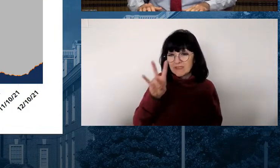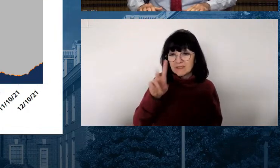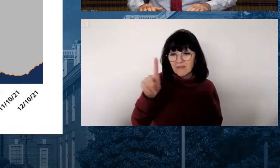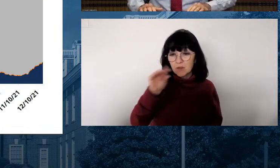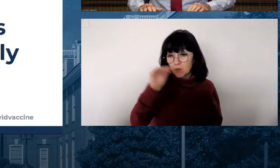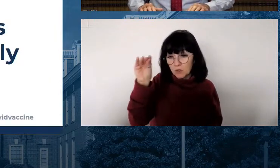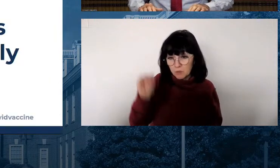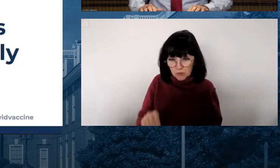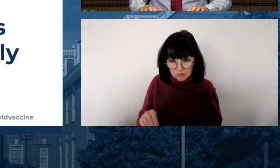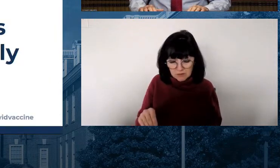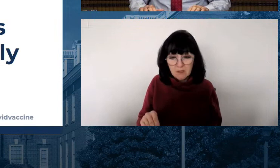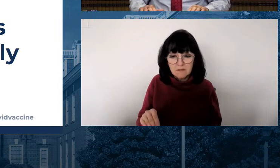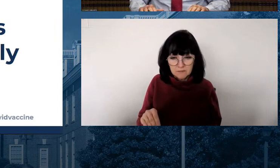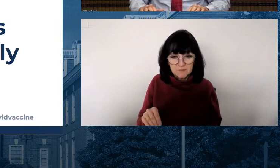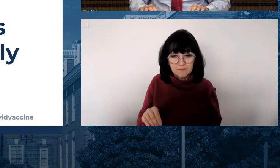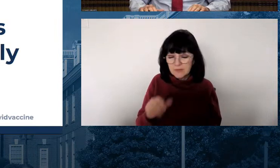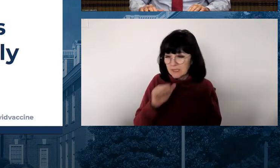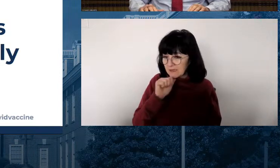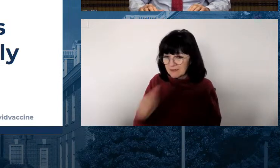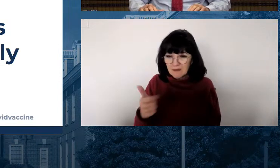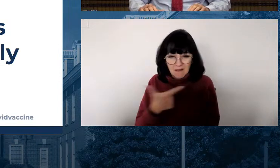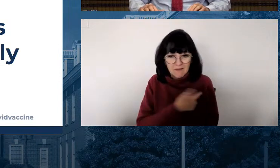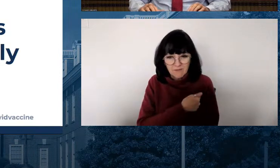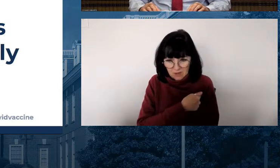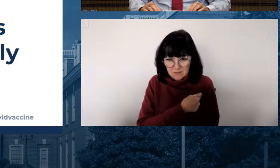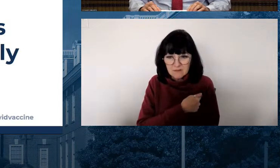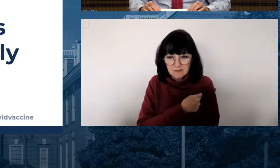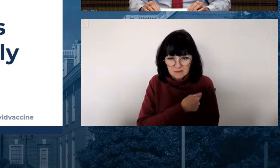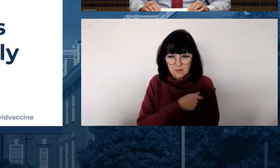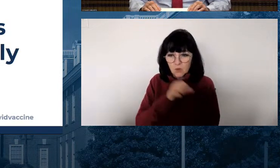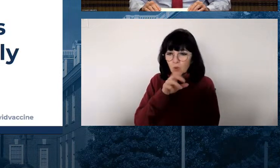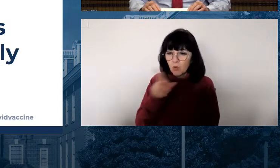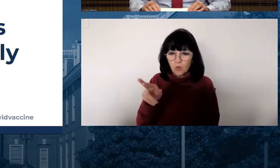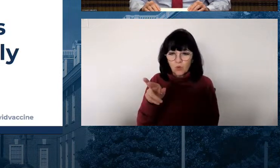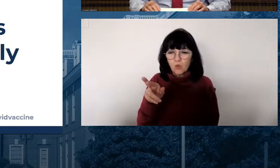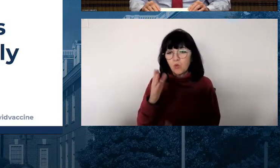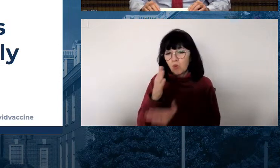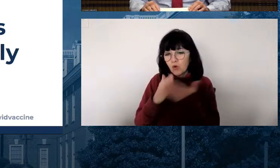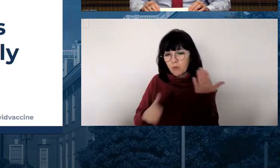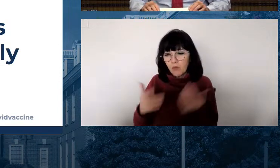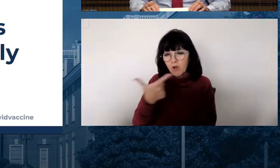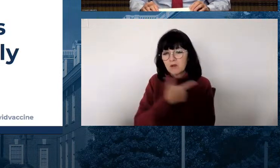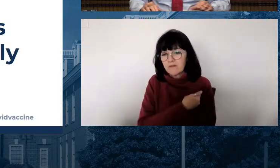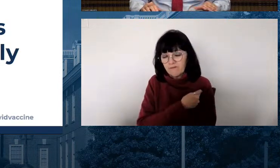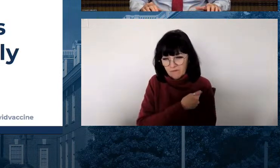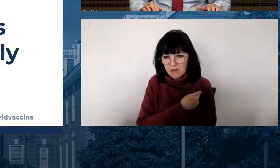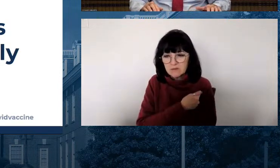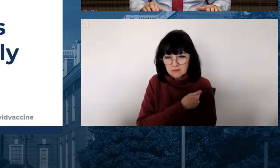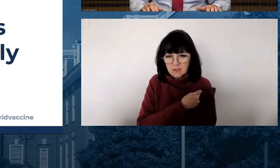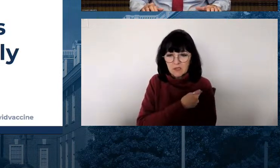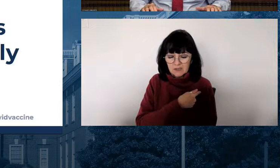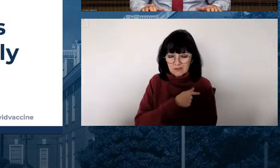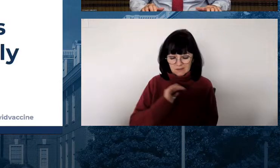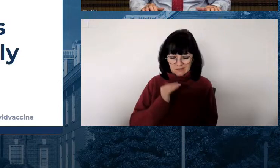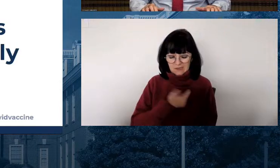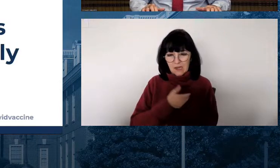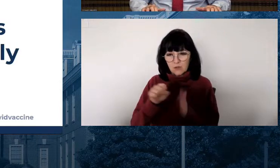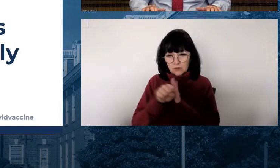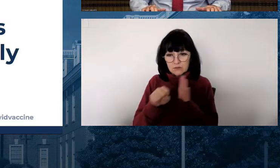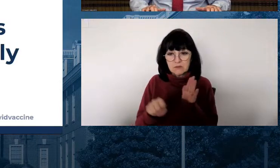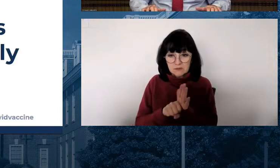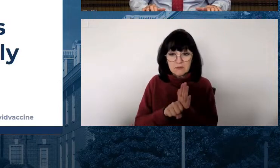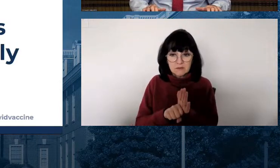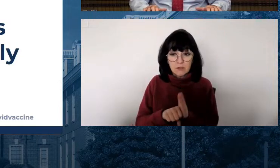71% are unvaccinated or partially vaccinated individuals in our state. So if you think about